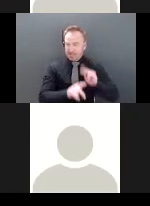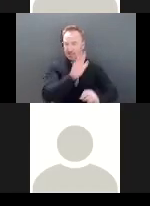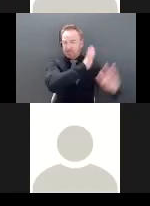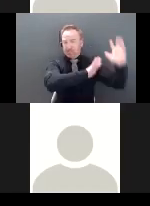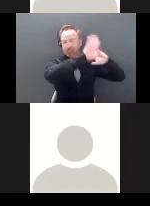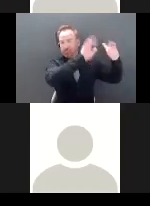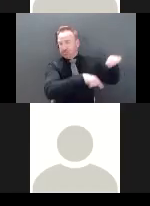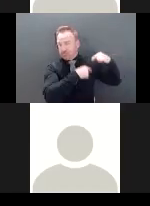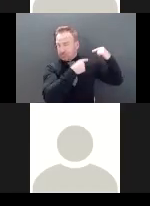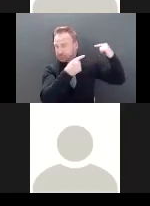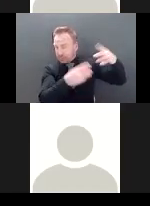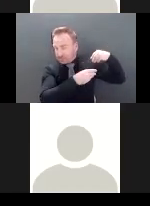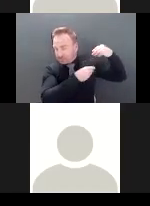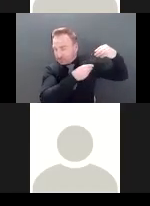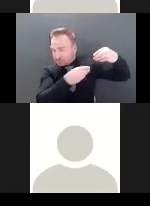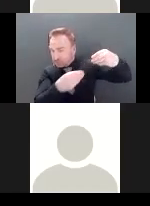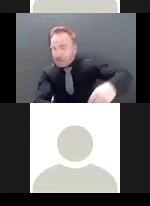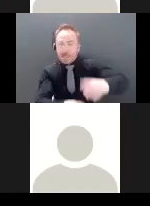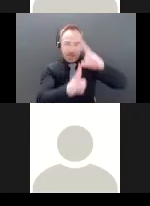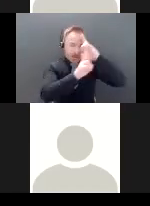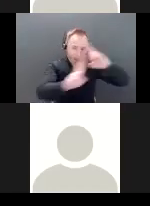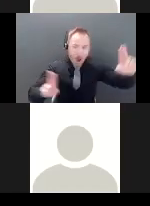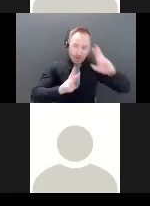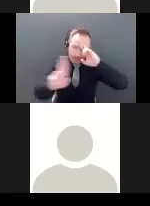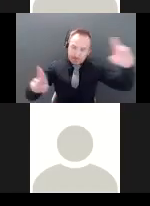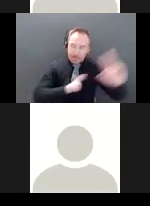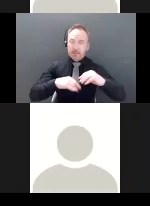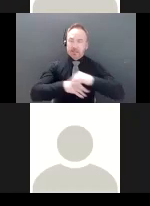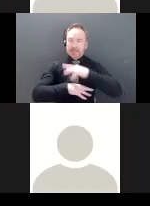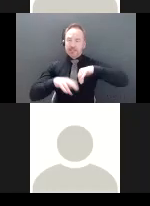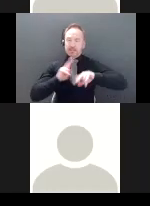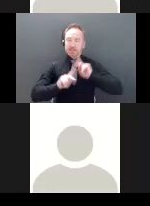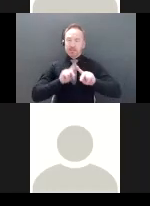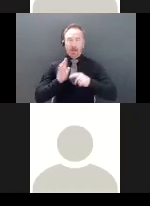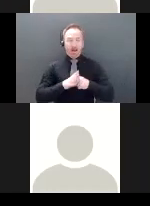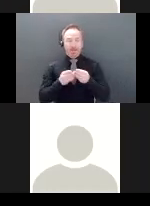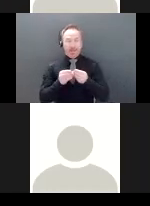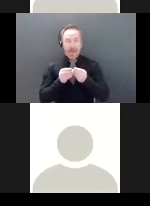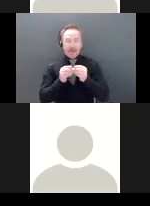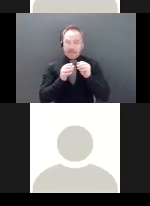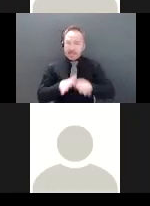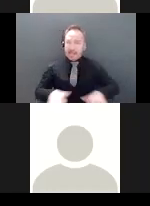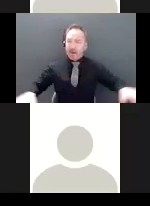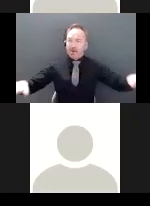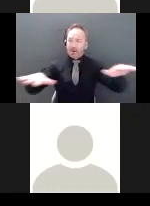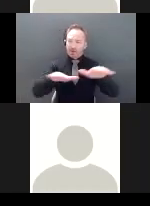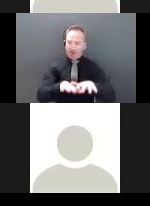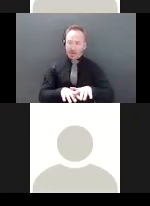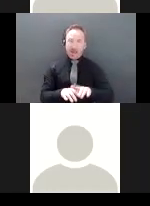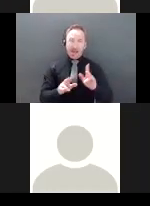visitors, we honor and respect the many Indigenous peoples of this land and territory and hope for a more just future together as a treaty